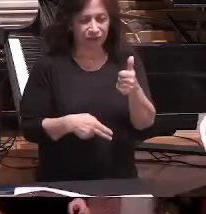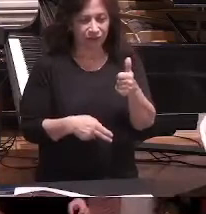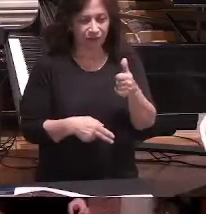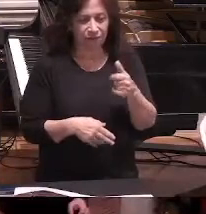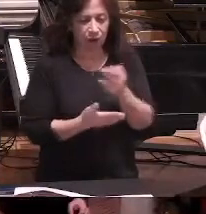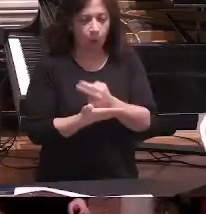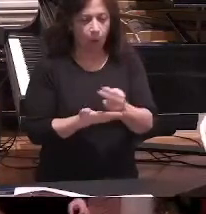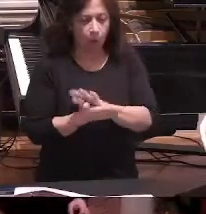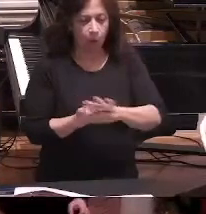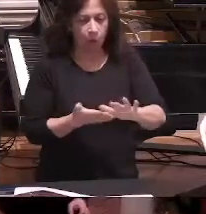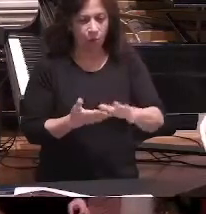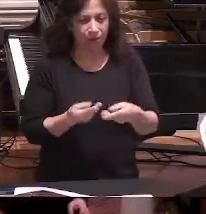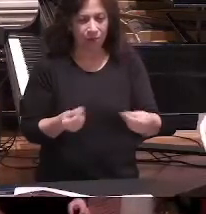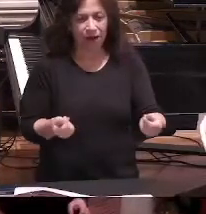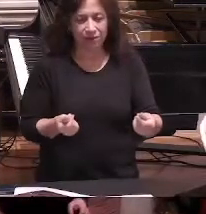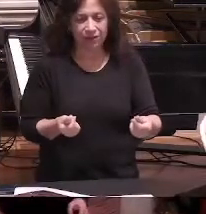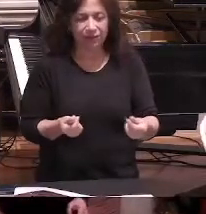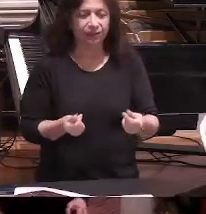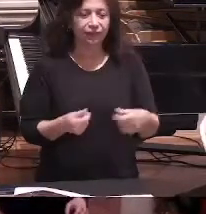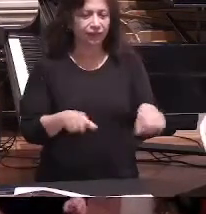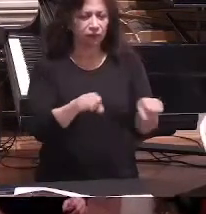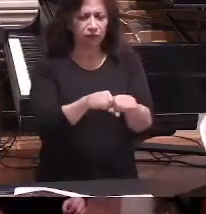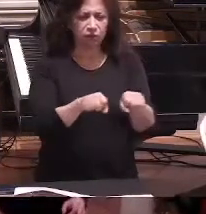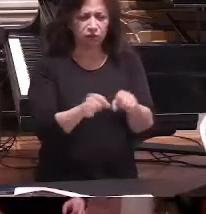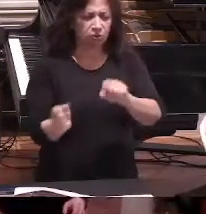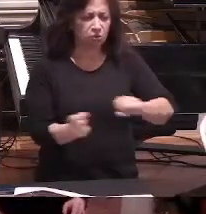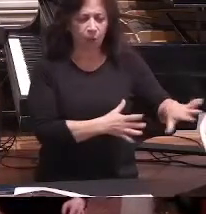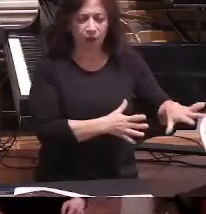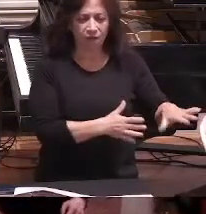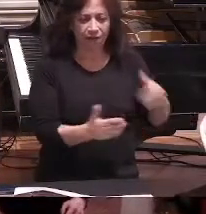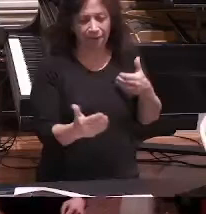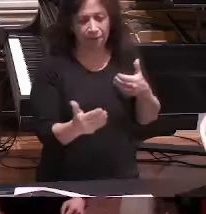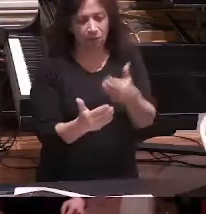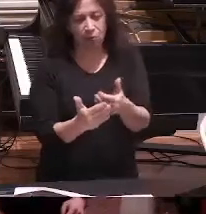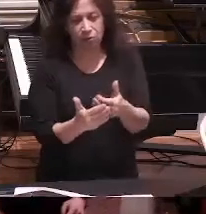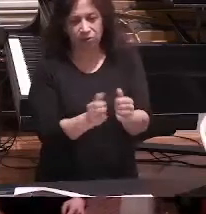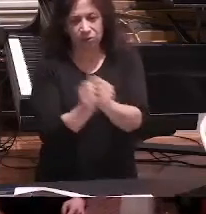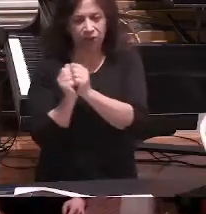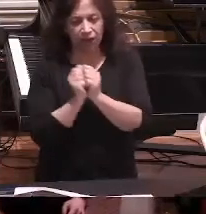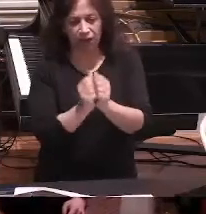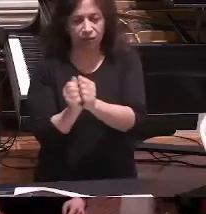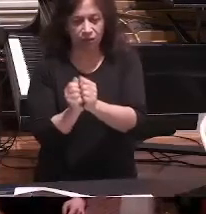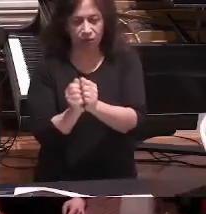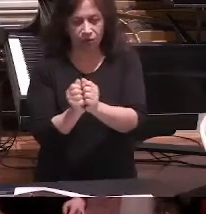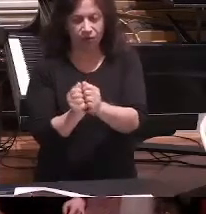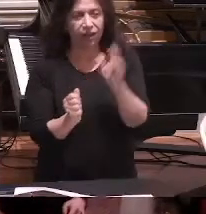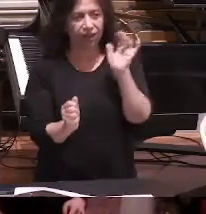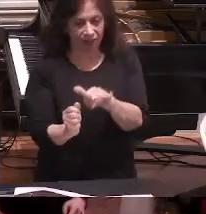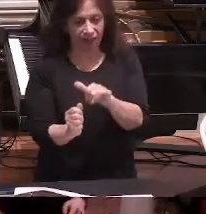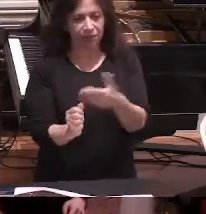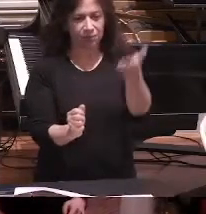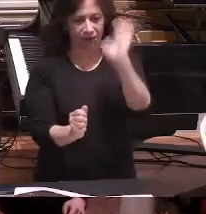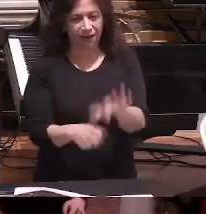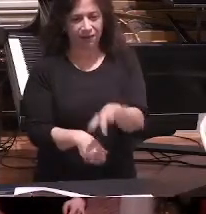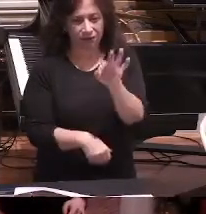ground. So take off your shoes and draw near. Together is where God is